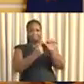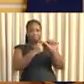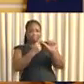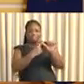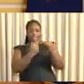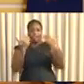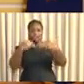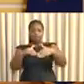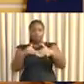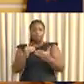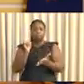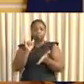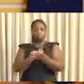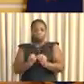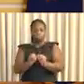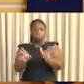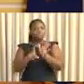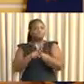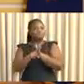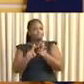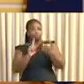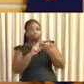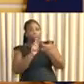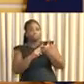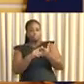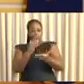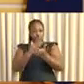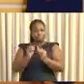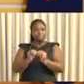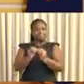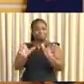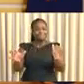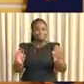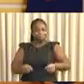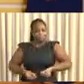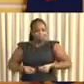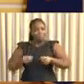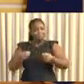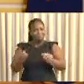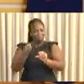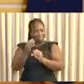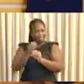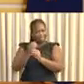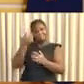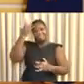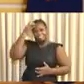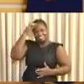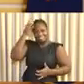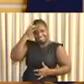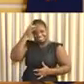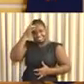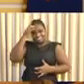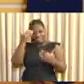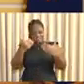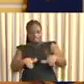the importation of the virus, contain its spread, provide adequate care for the sick, limit